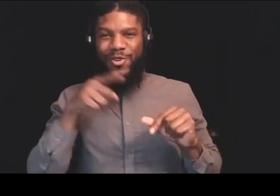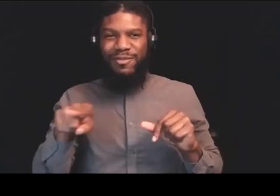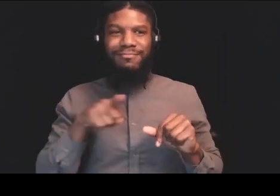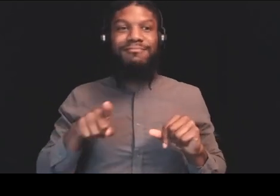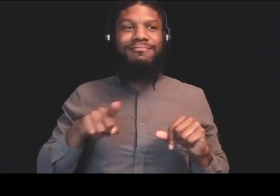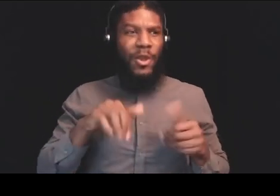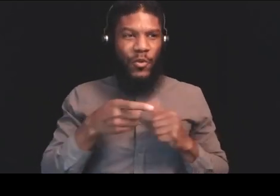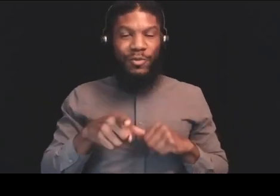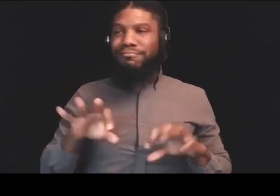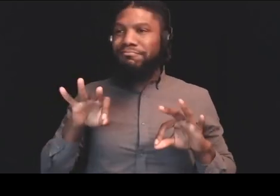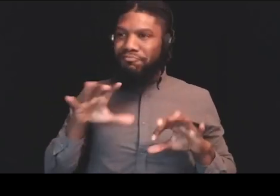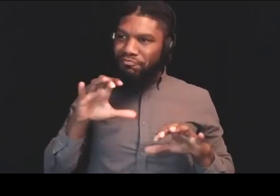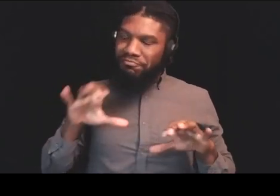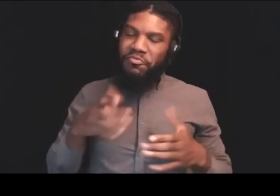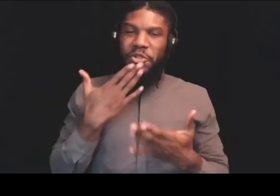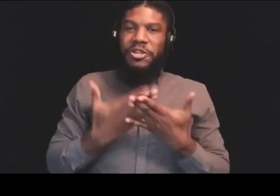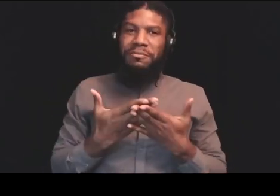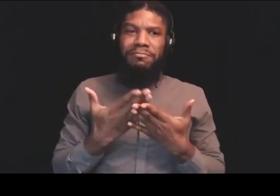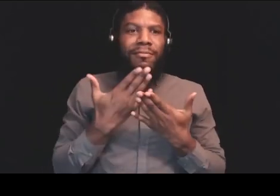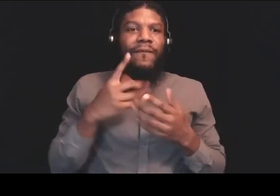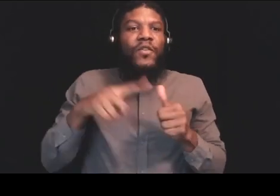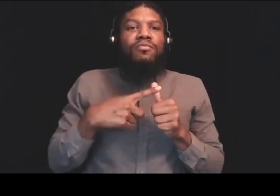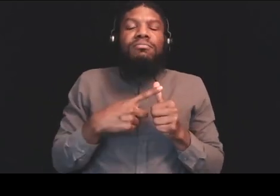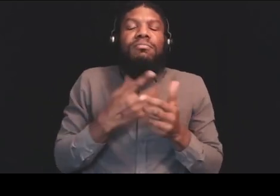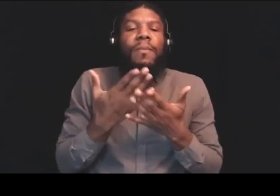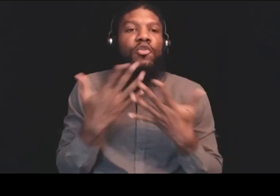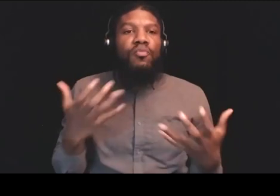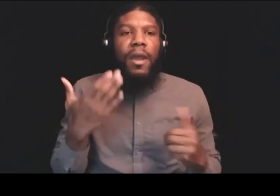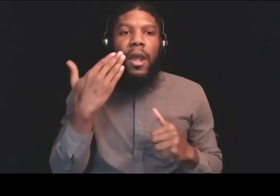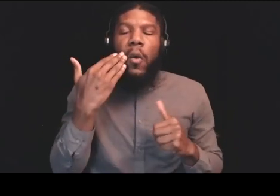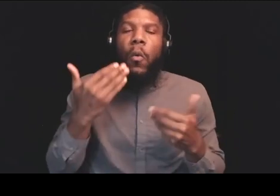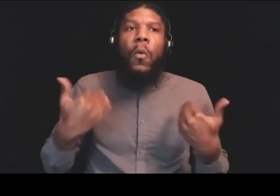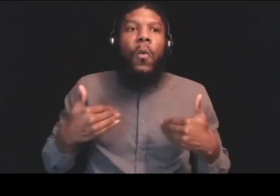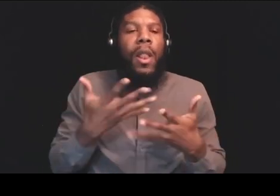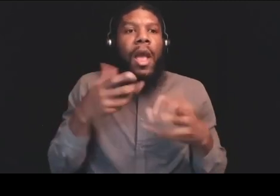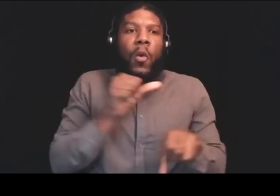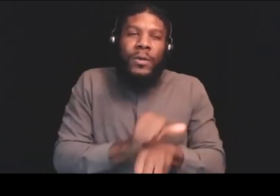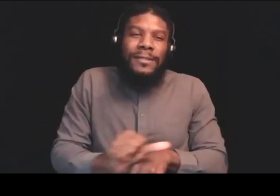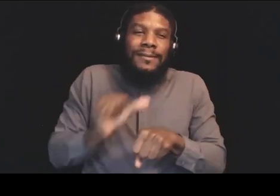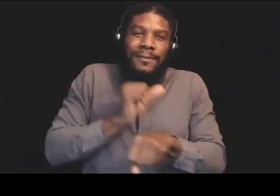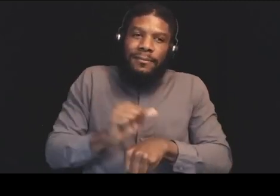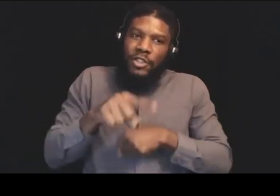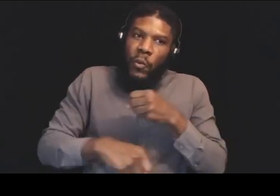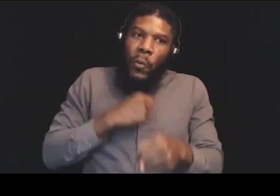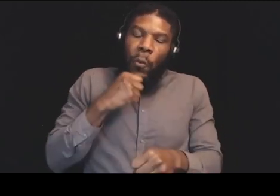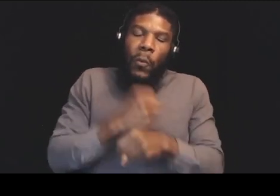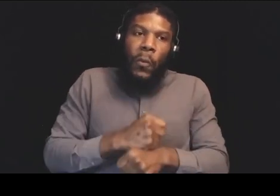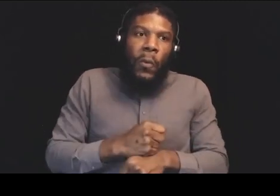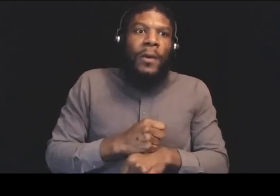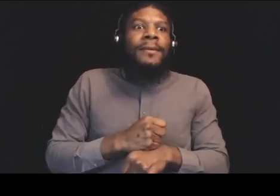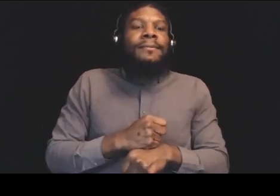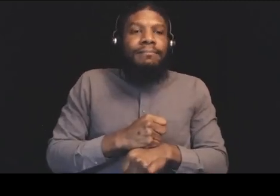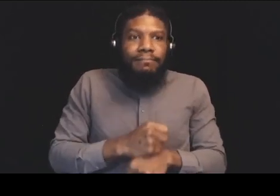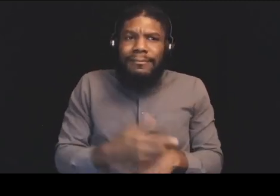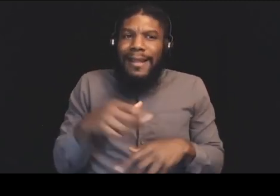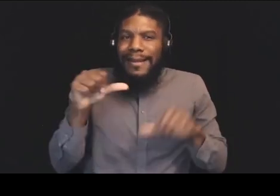all. First of all, I can only imagine the amount of work you've put in this year. I'm doubting some of you have even